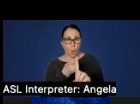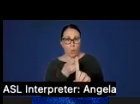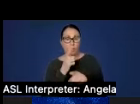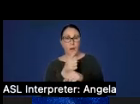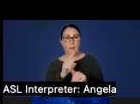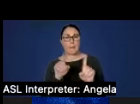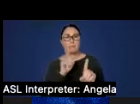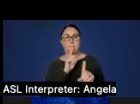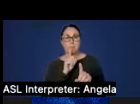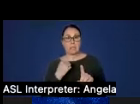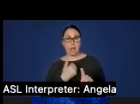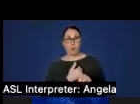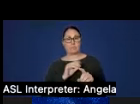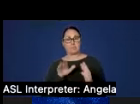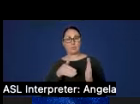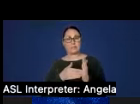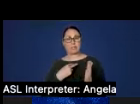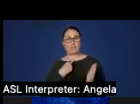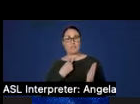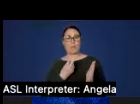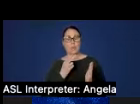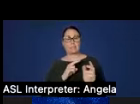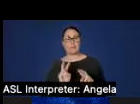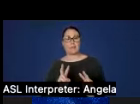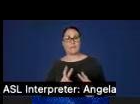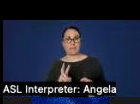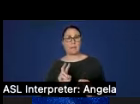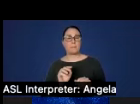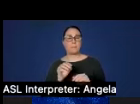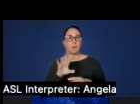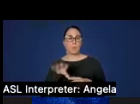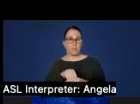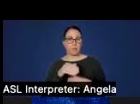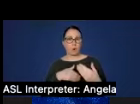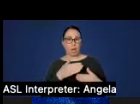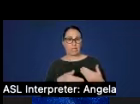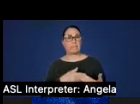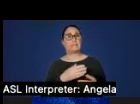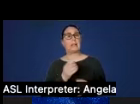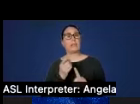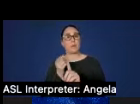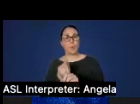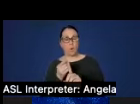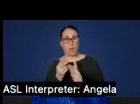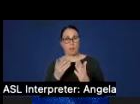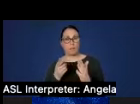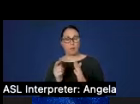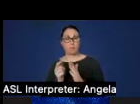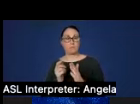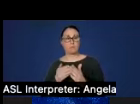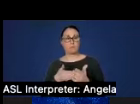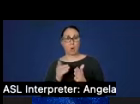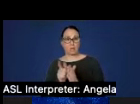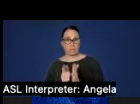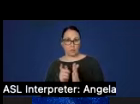of the victim in the process and to work for that social and systems change. And the goal of the prosecutor is very